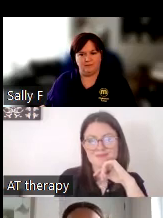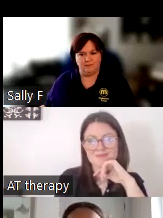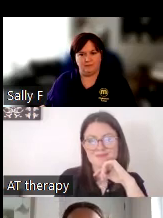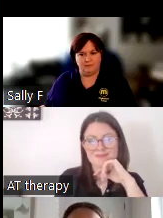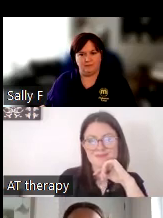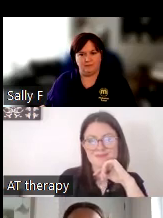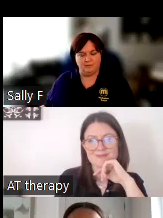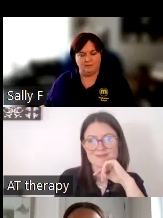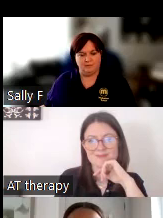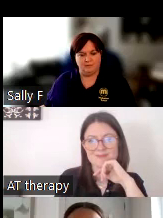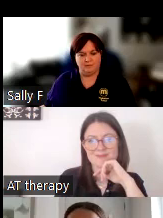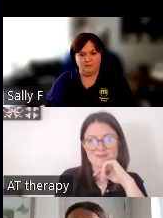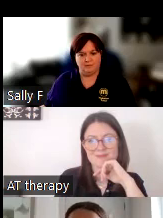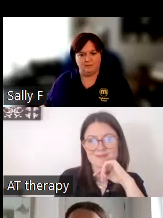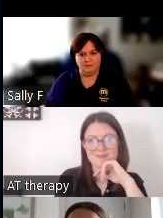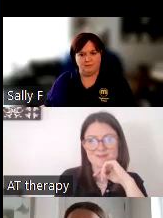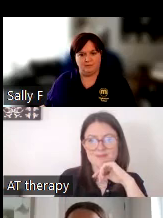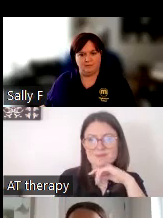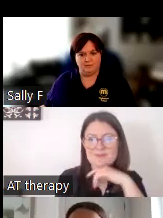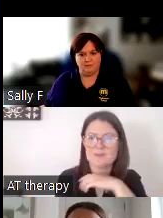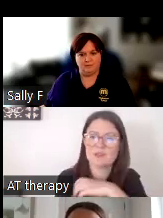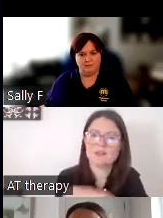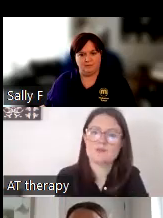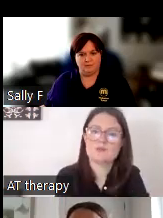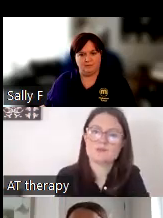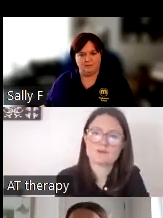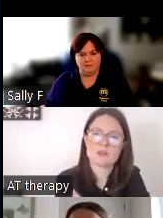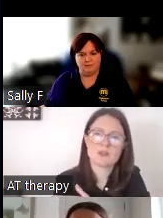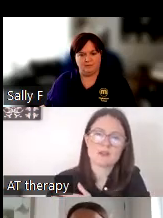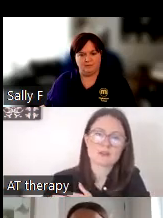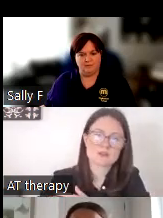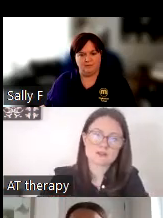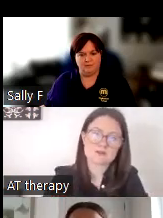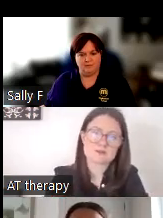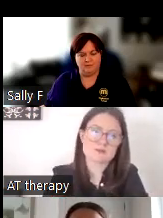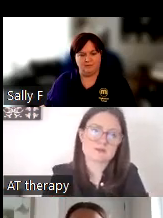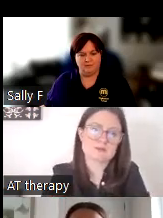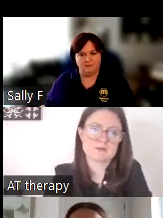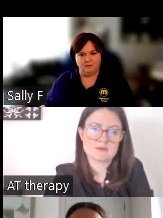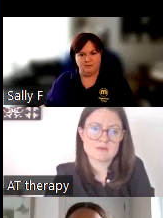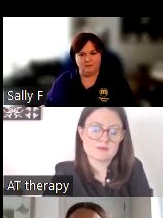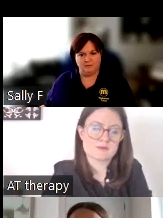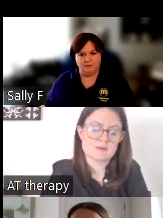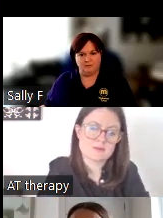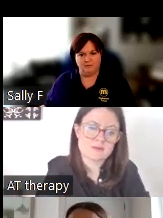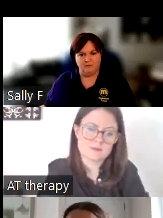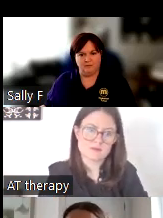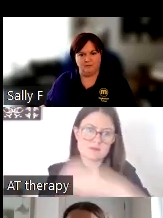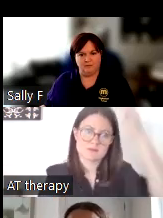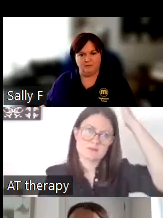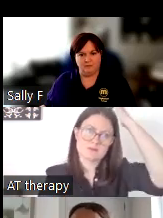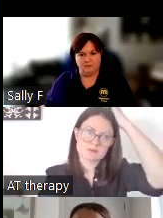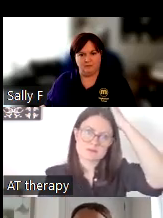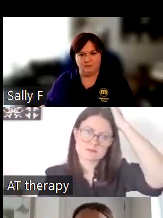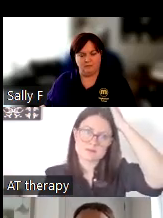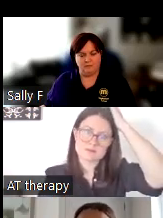home, it actually meant that they were developing language a little bit earlier, which was, yeah, really